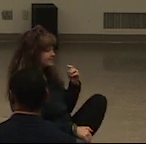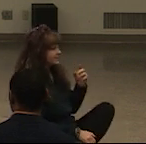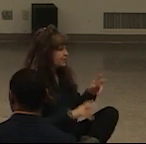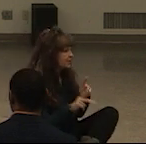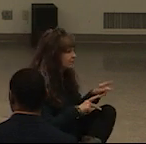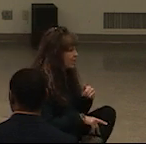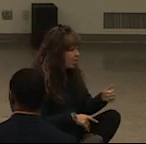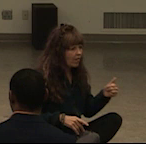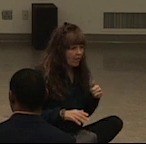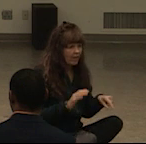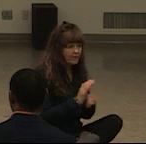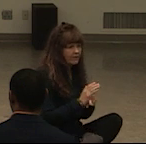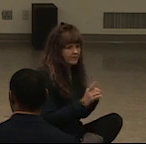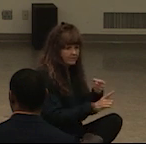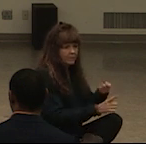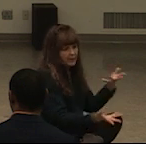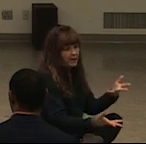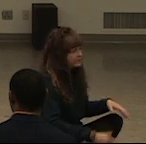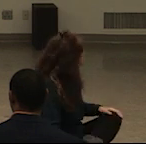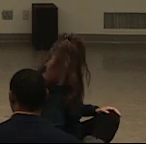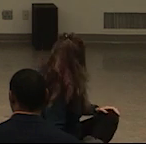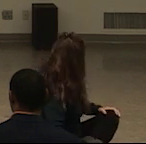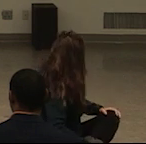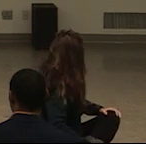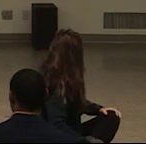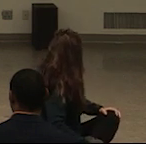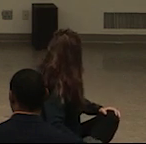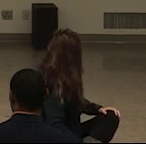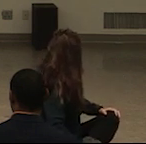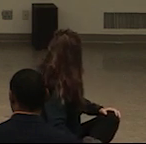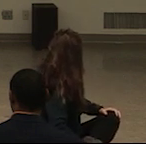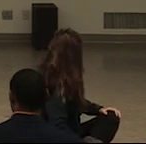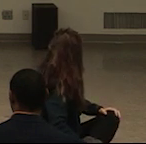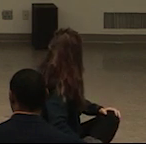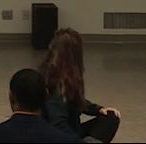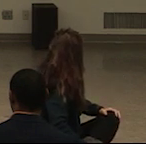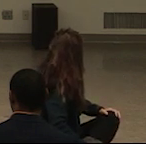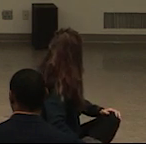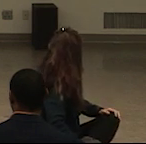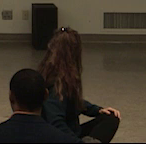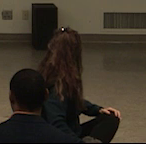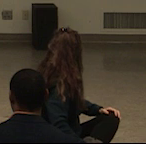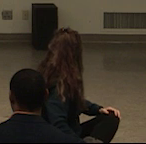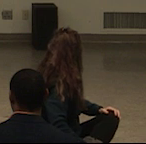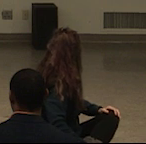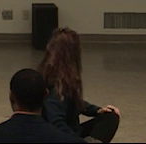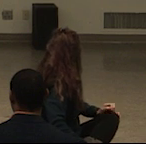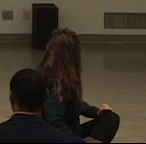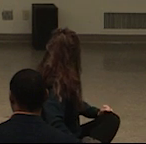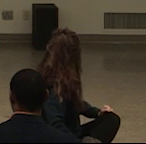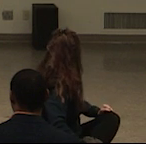based off what you all have shared, I think that I'm sensing you're resonating that some of this isn't like new concepts, right? To be thinking